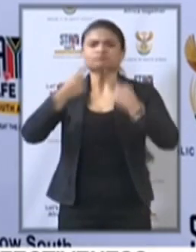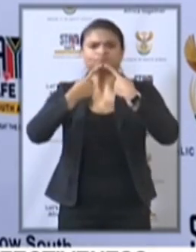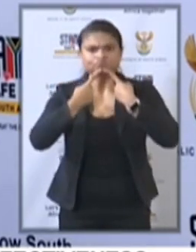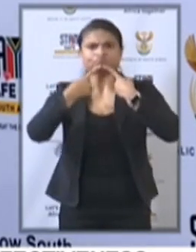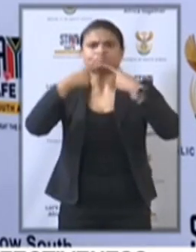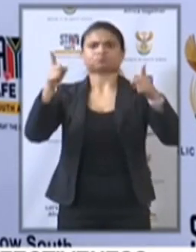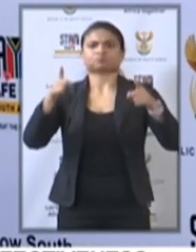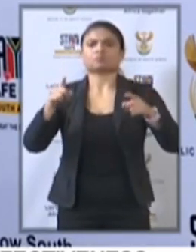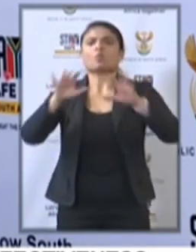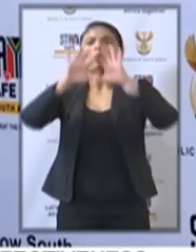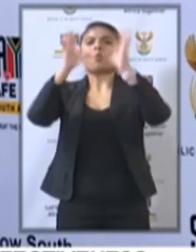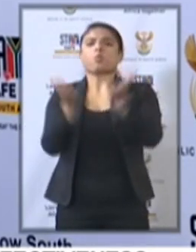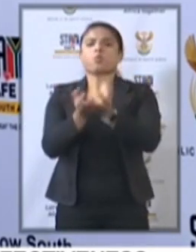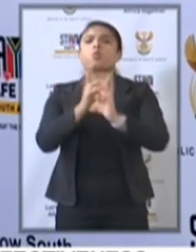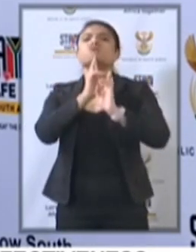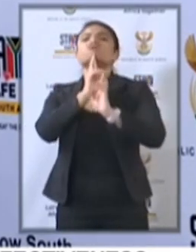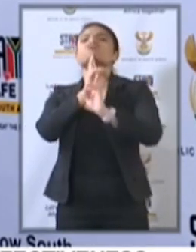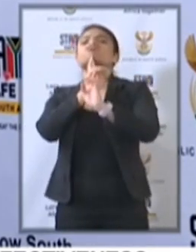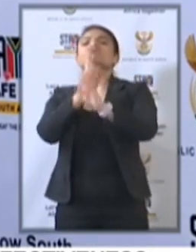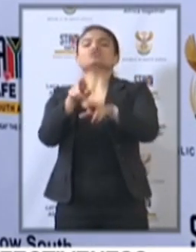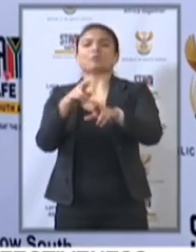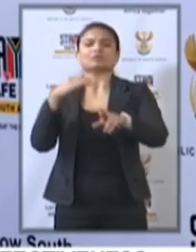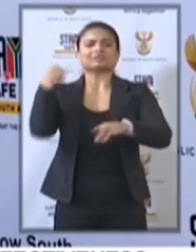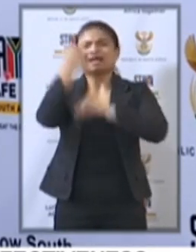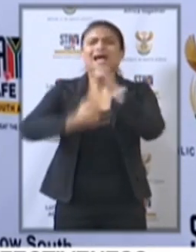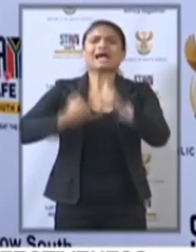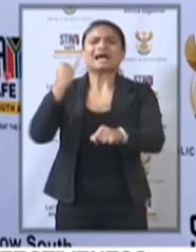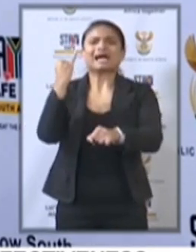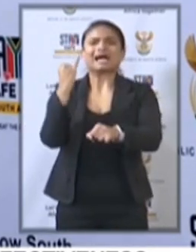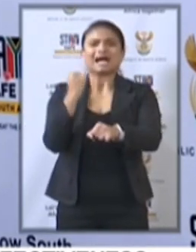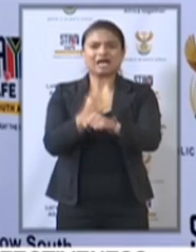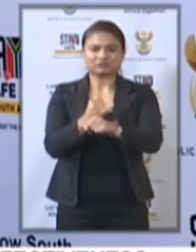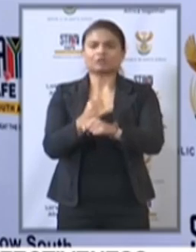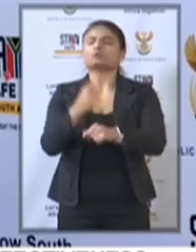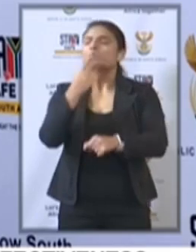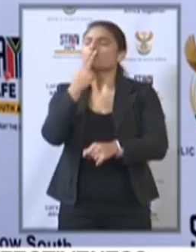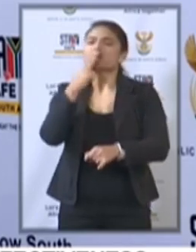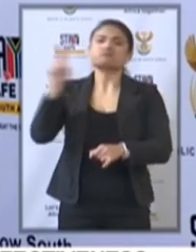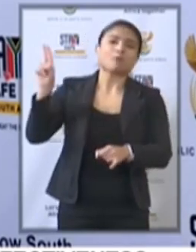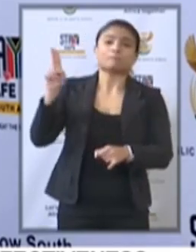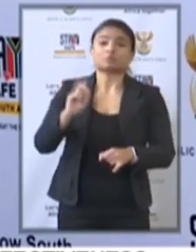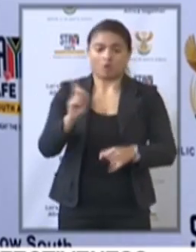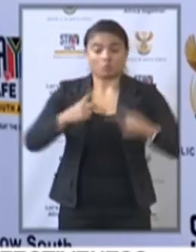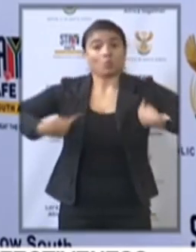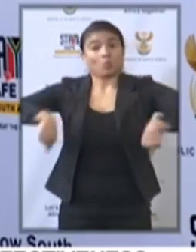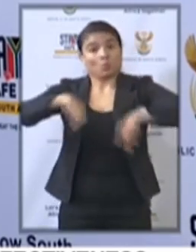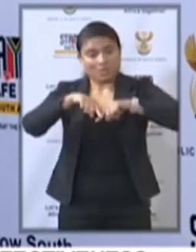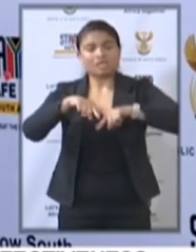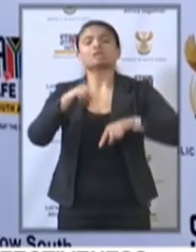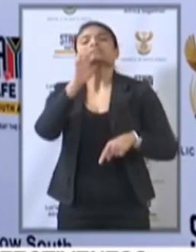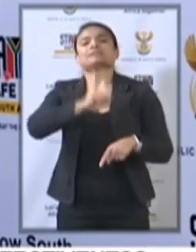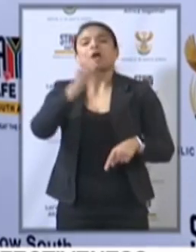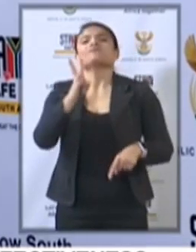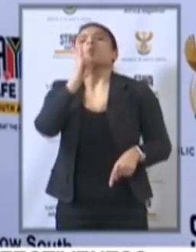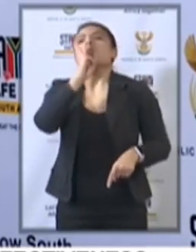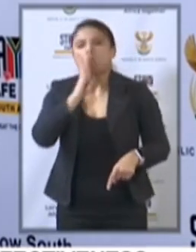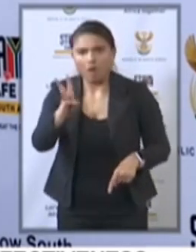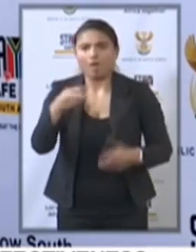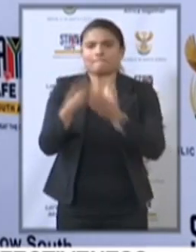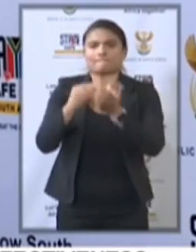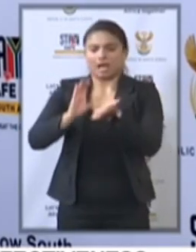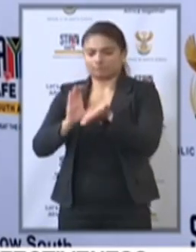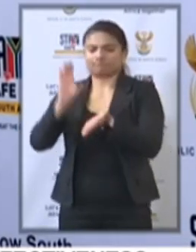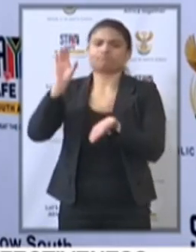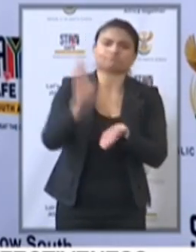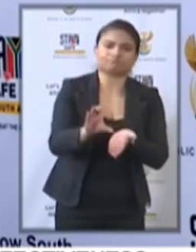Global Response International Pledging event for South Africa to invest in such international